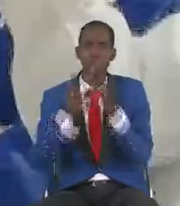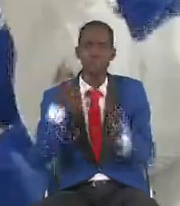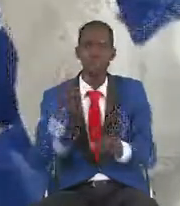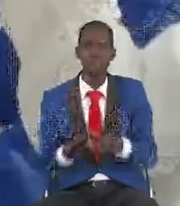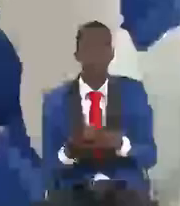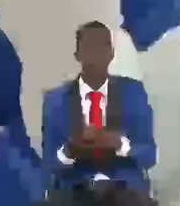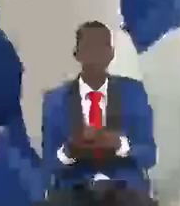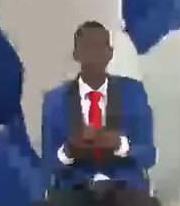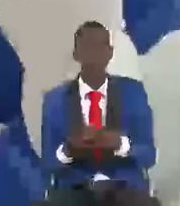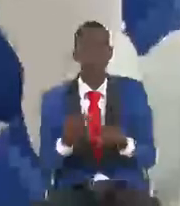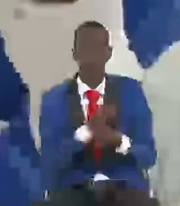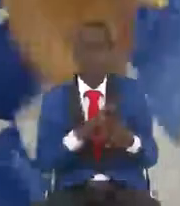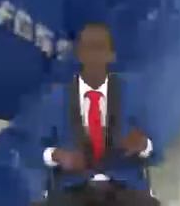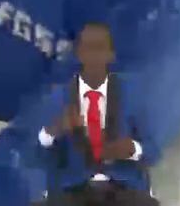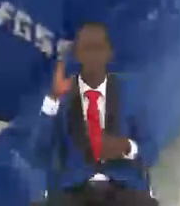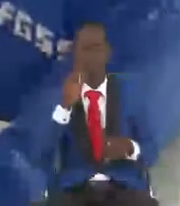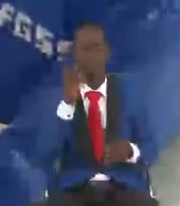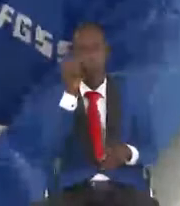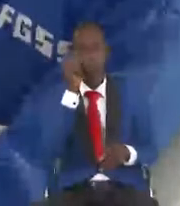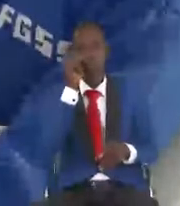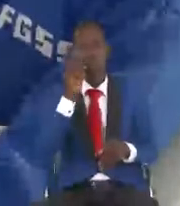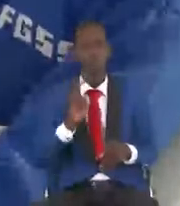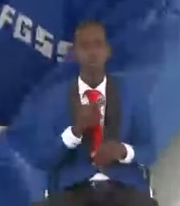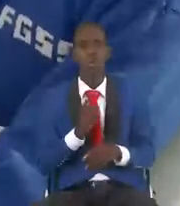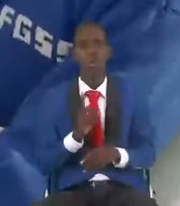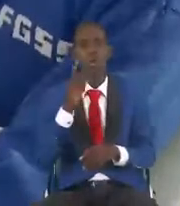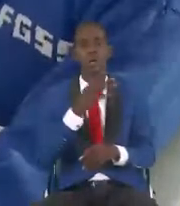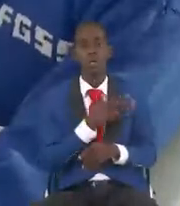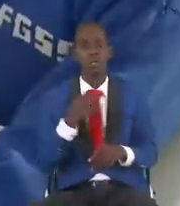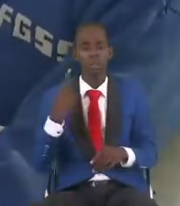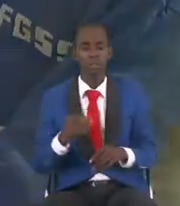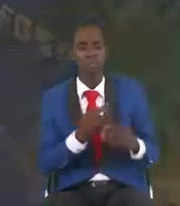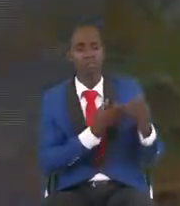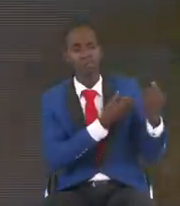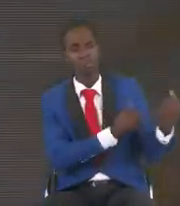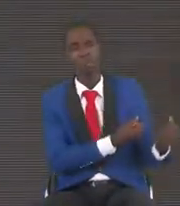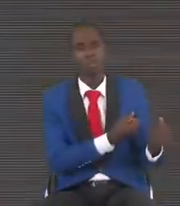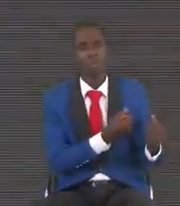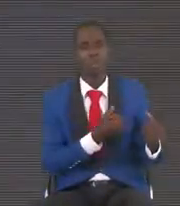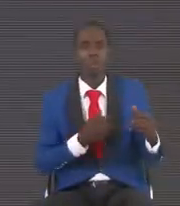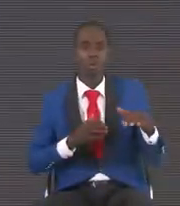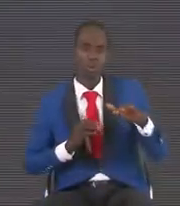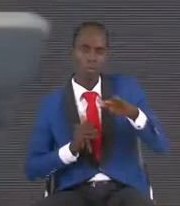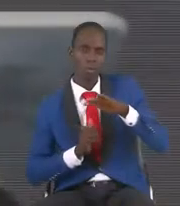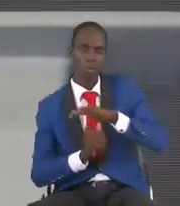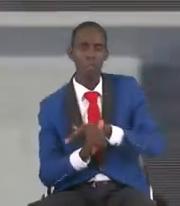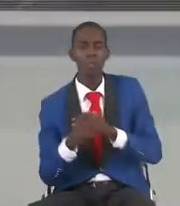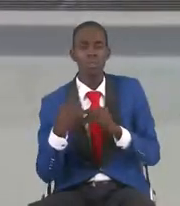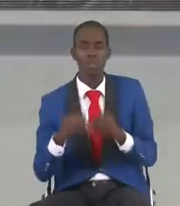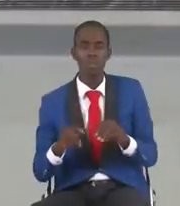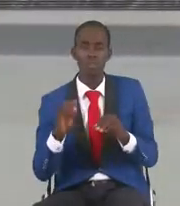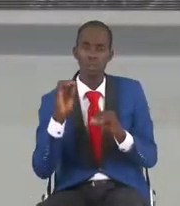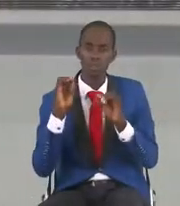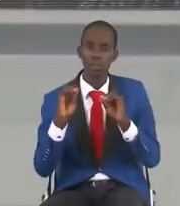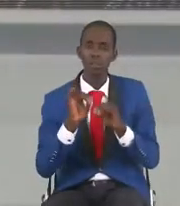Lord will wake us up. And then the courage under the tutelage, under the learning